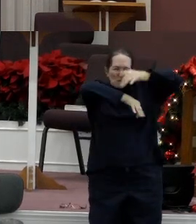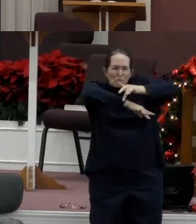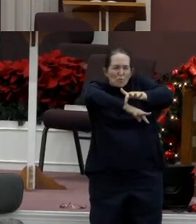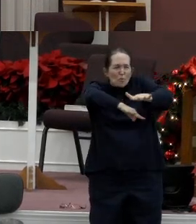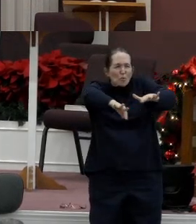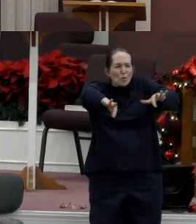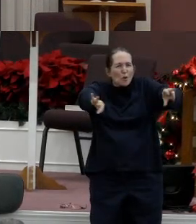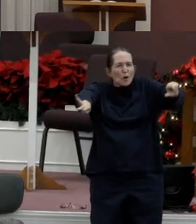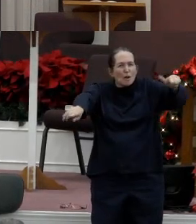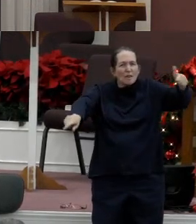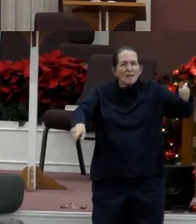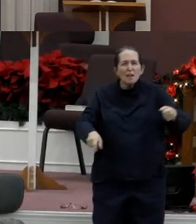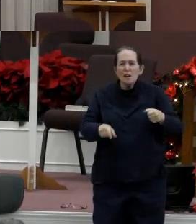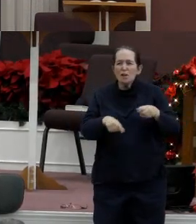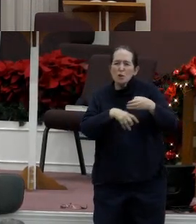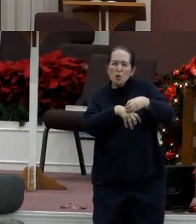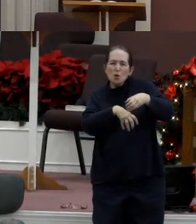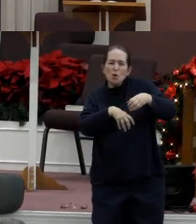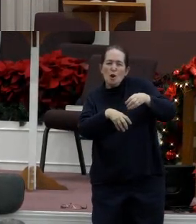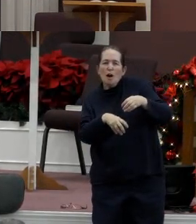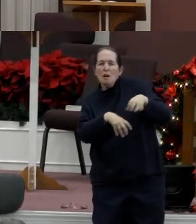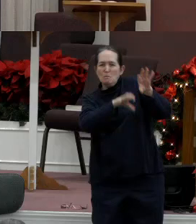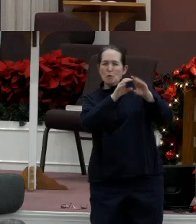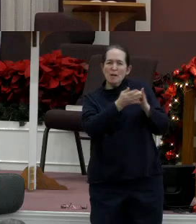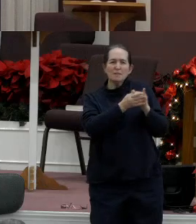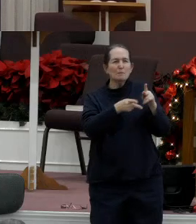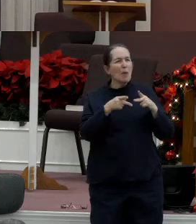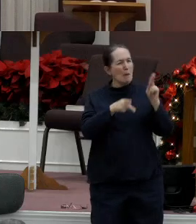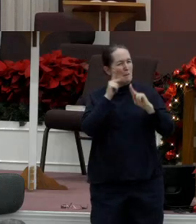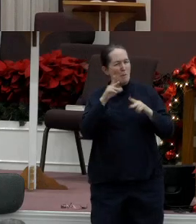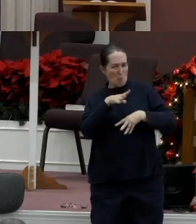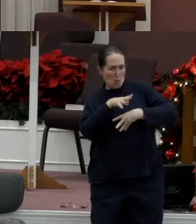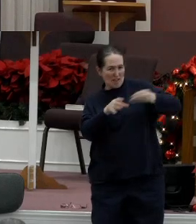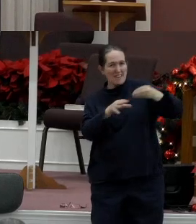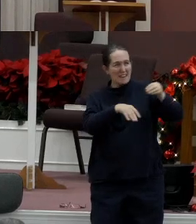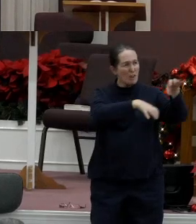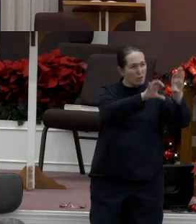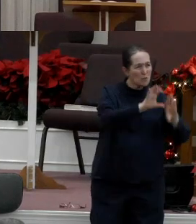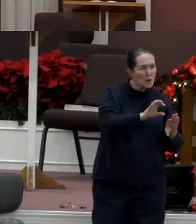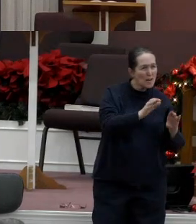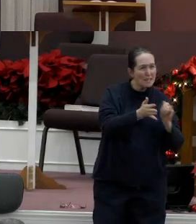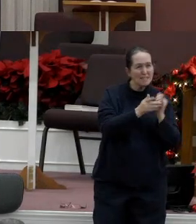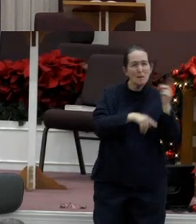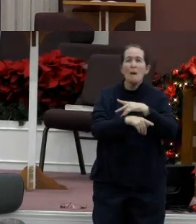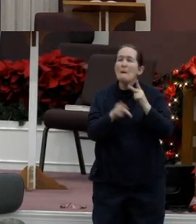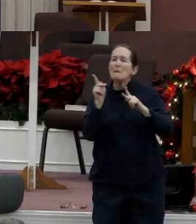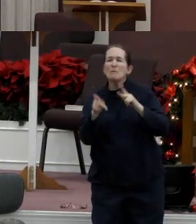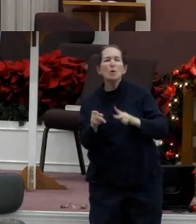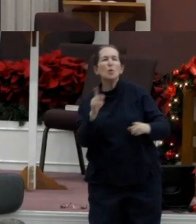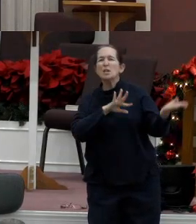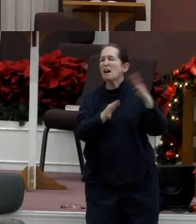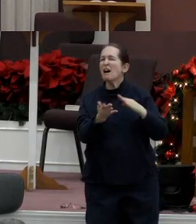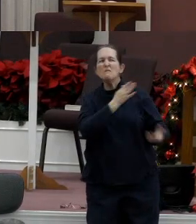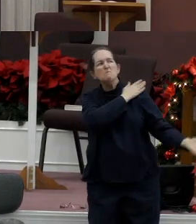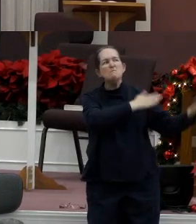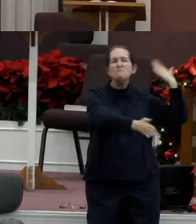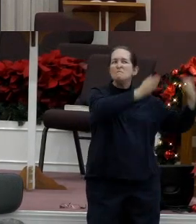other tombs in that area. There were people walking out of the tombs that day. People who had died years